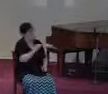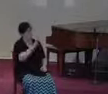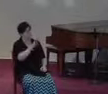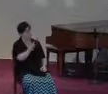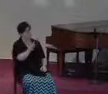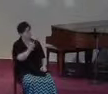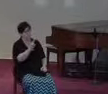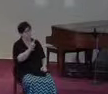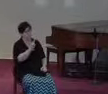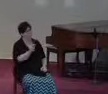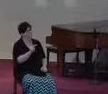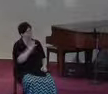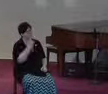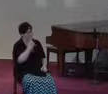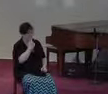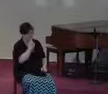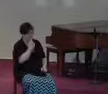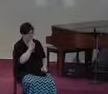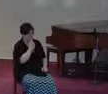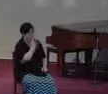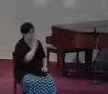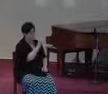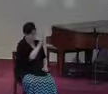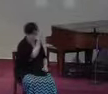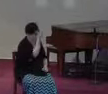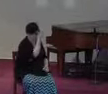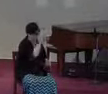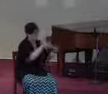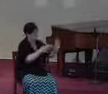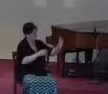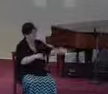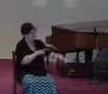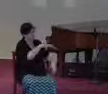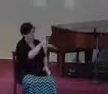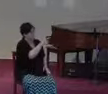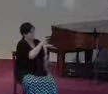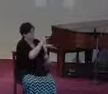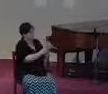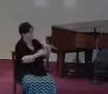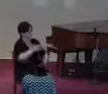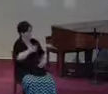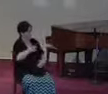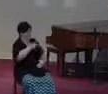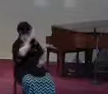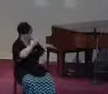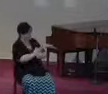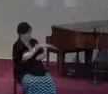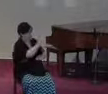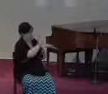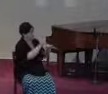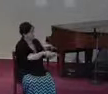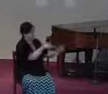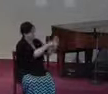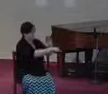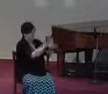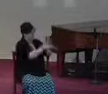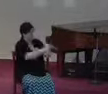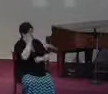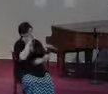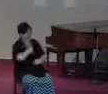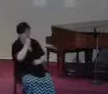rare. He said to his own father, you may put both of my sons to death if I do not bring him back to